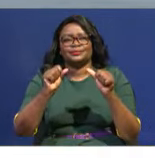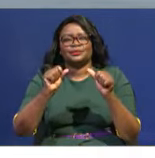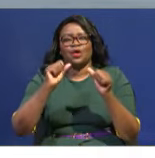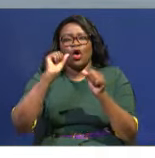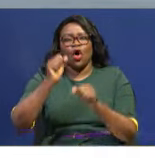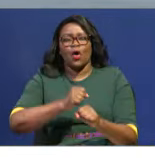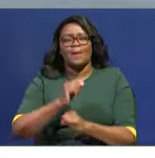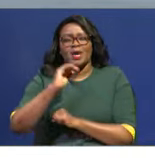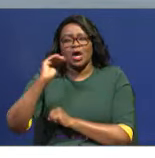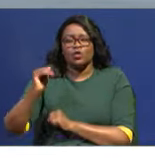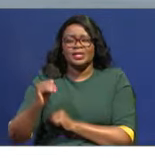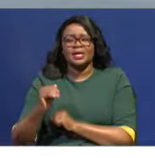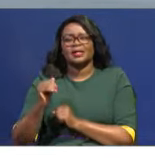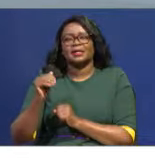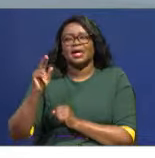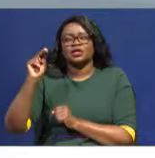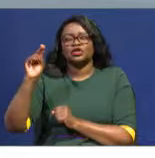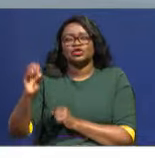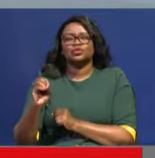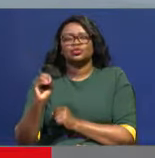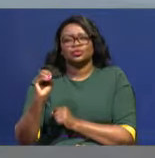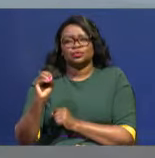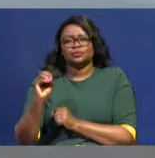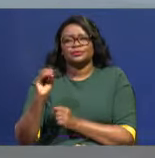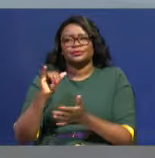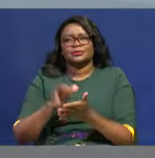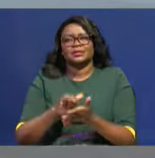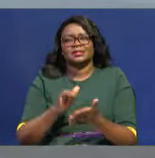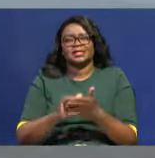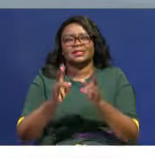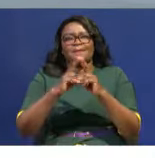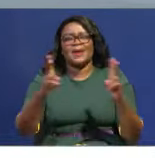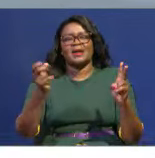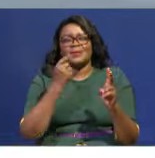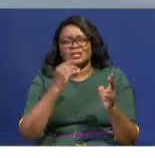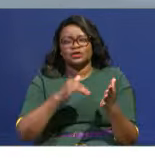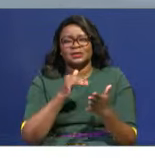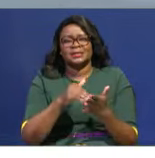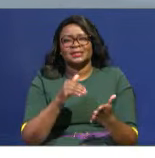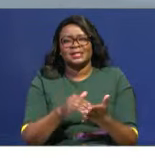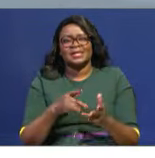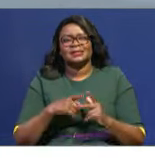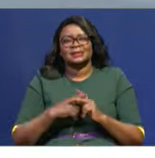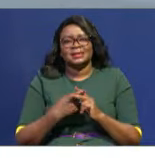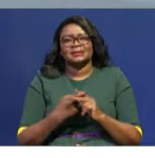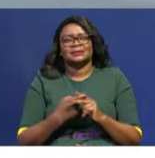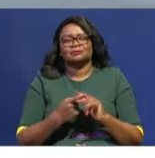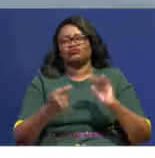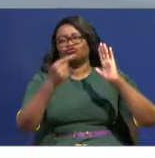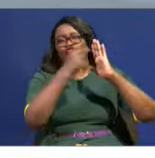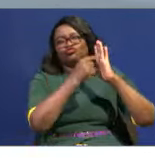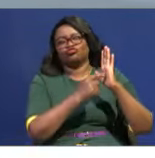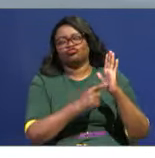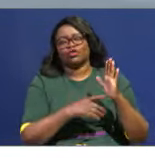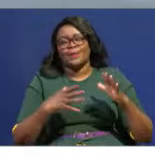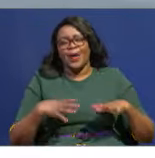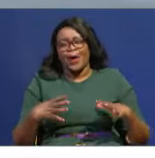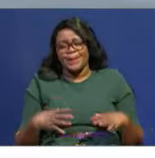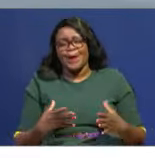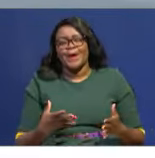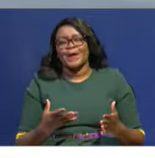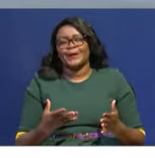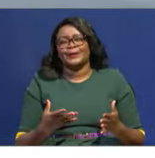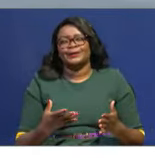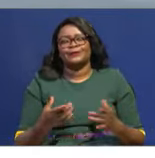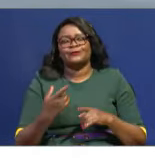Homa Bay County, a non-governmental organization that is Amani Medical Centre, has embarked on enlisting residents of